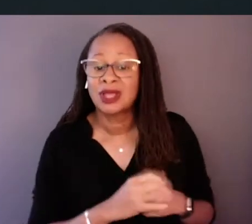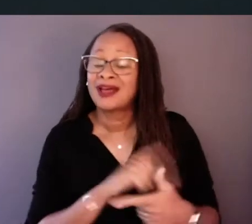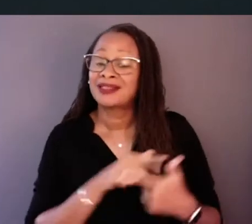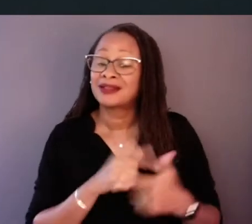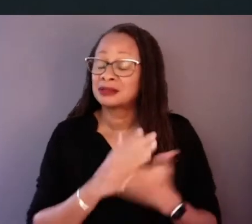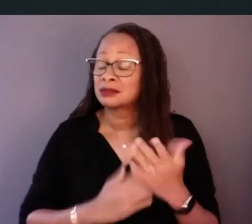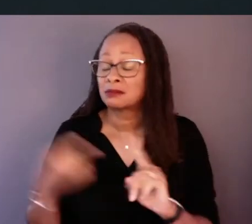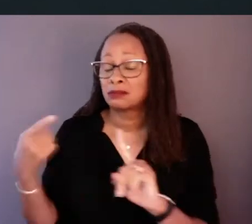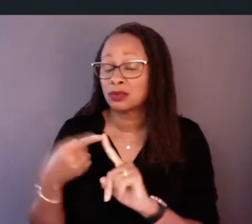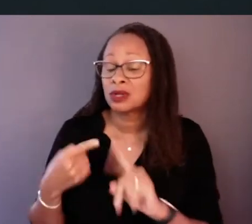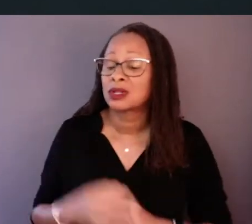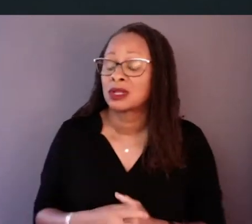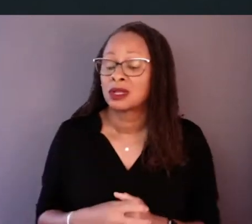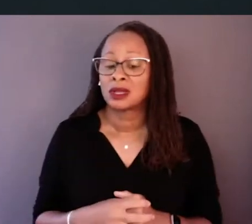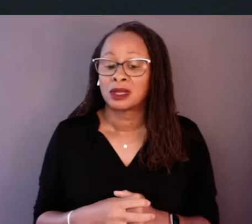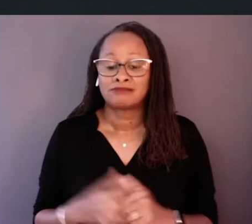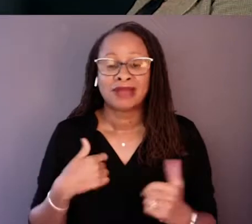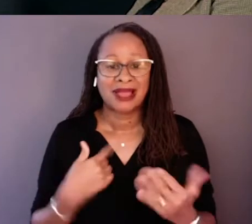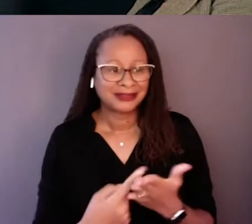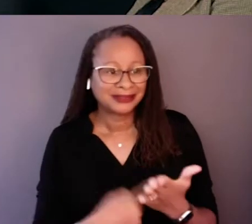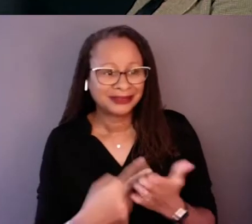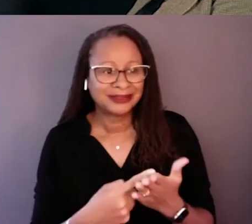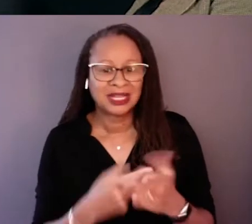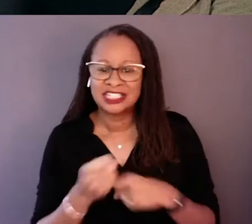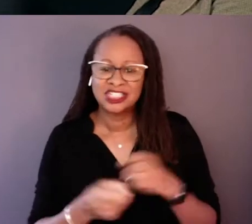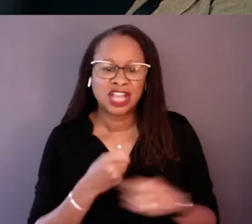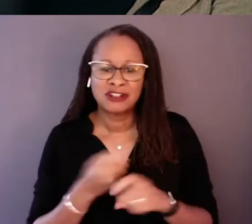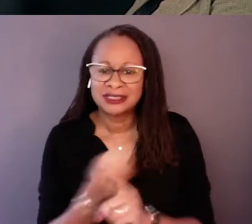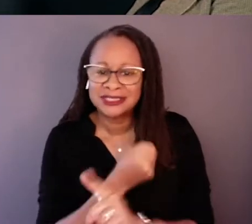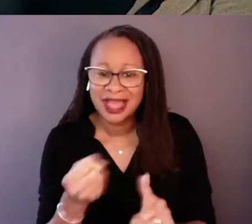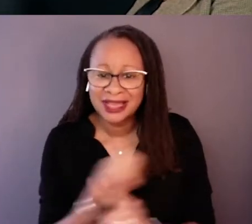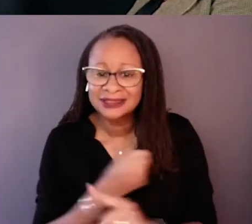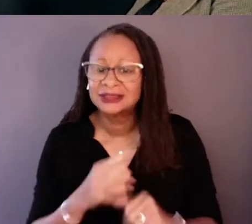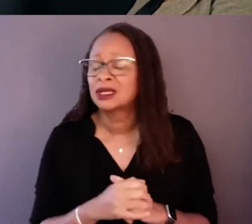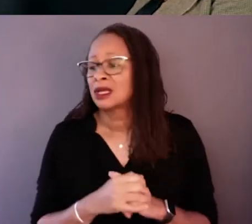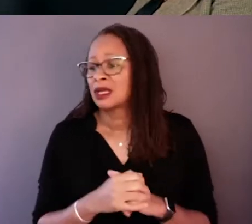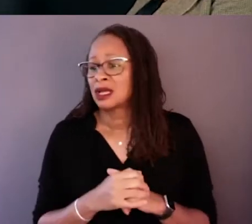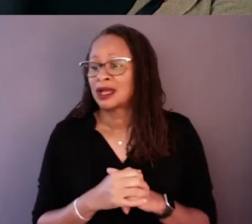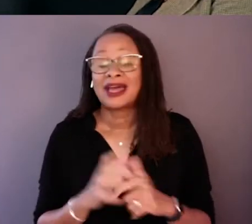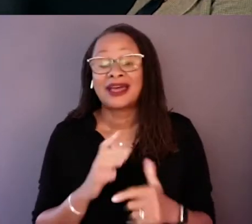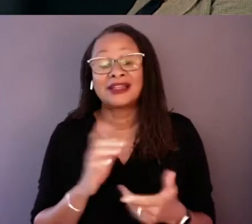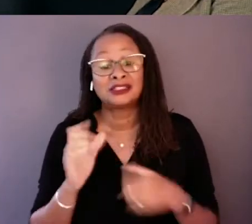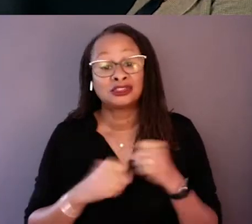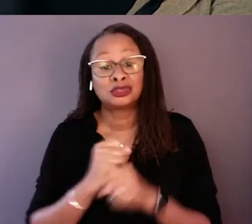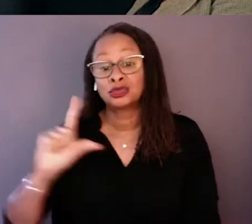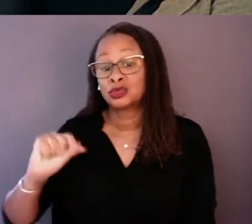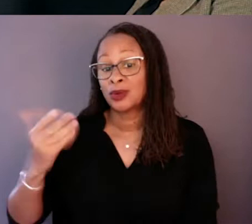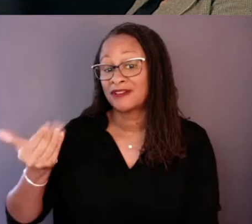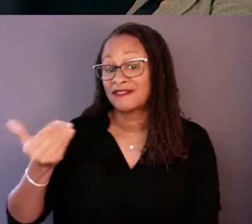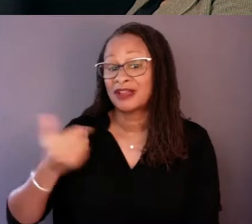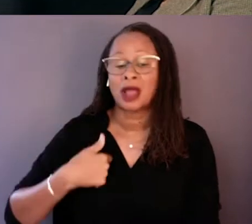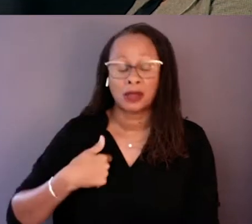was I covered like terrorist attacks and things like that. And I was in 2015. I was about to go to